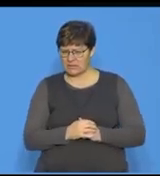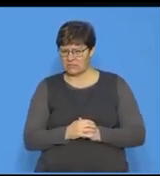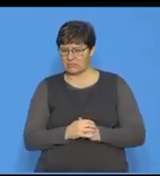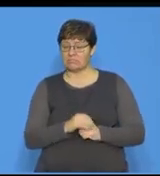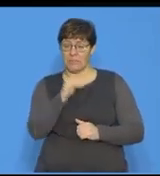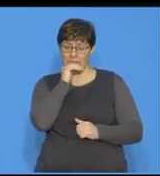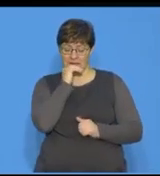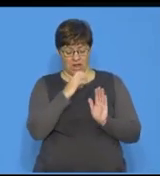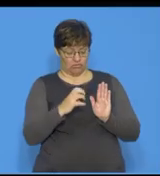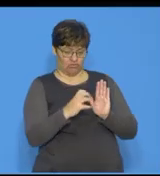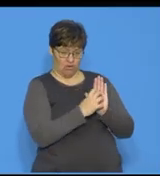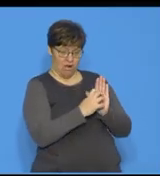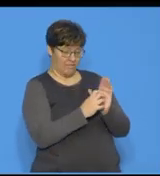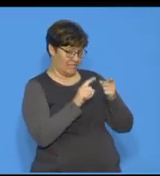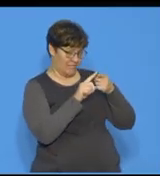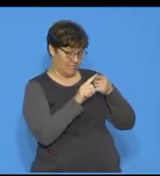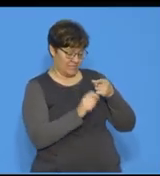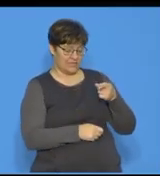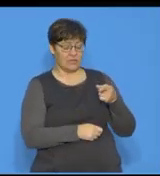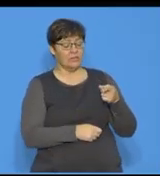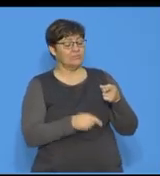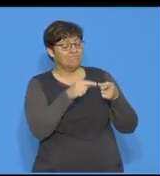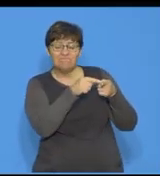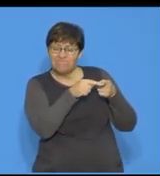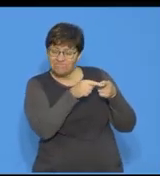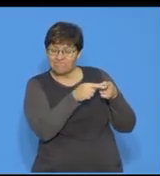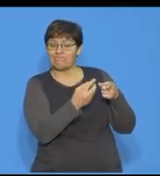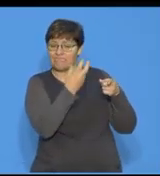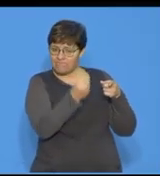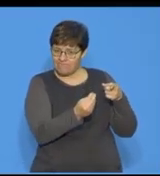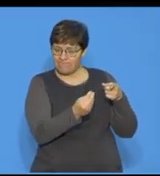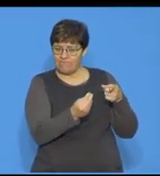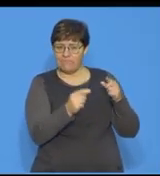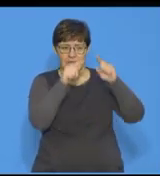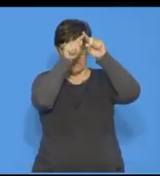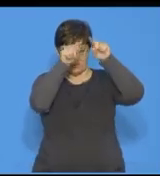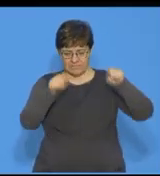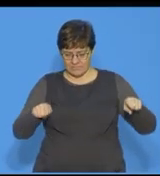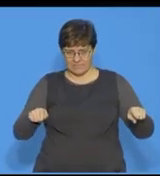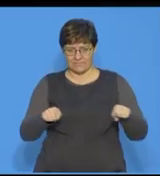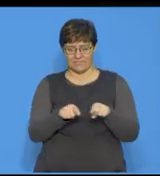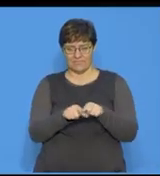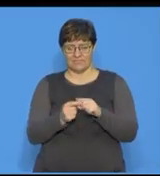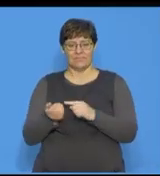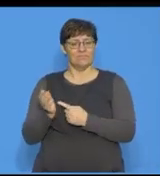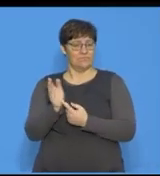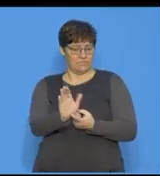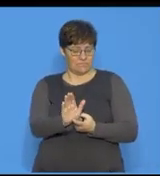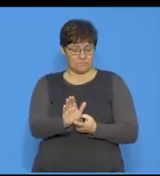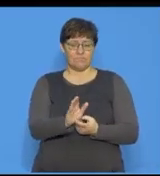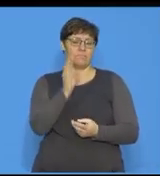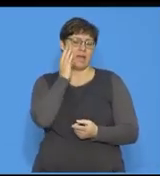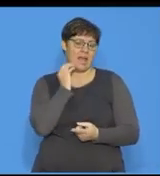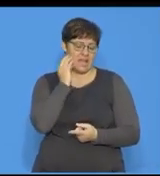a graph, first of all, and it has a pyramid shape to show the